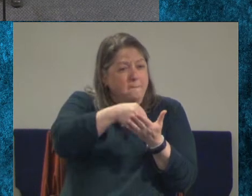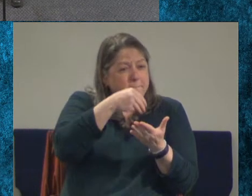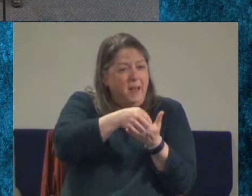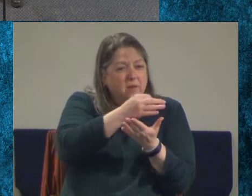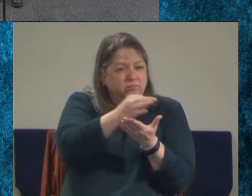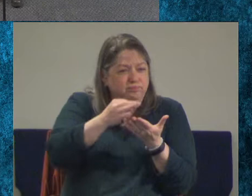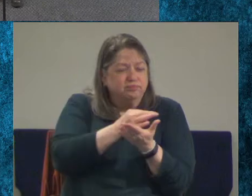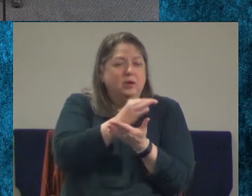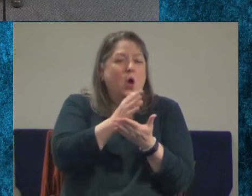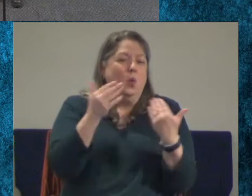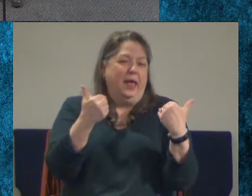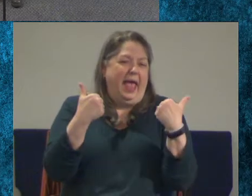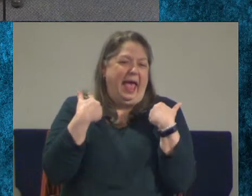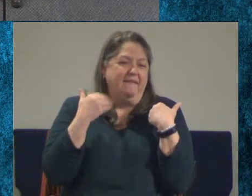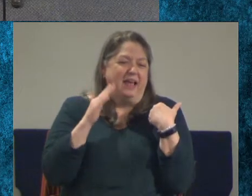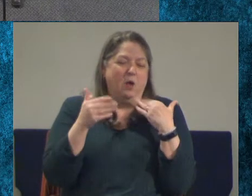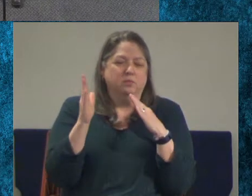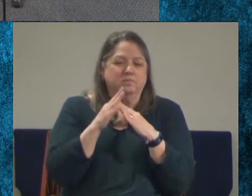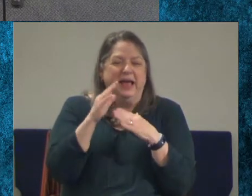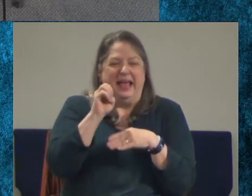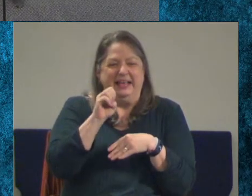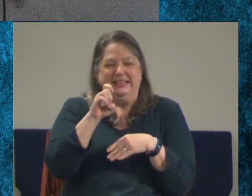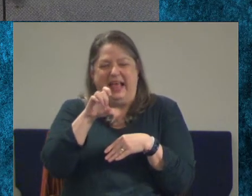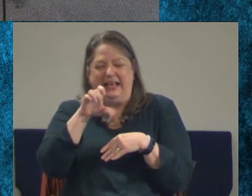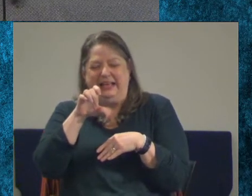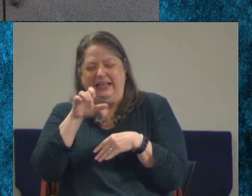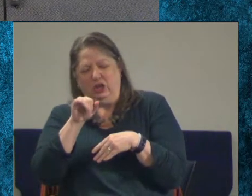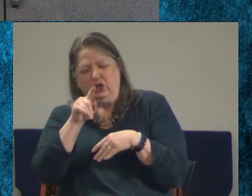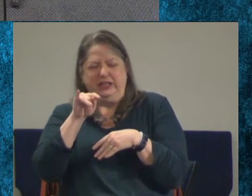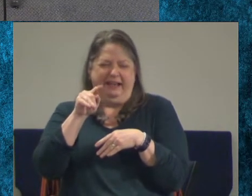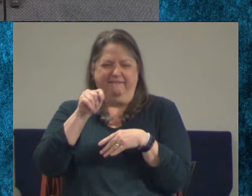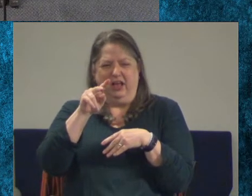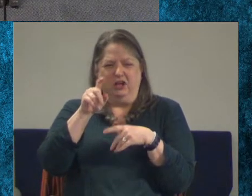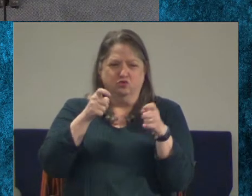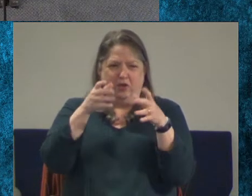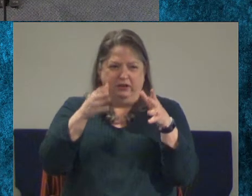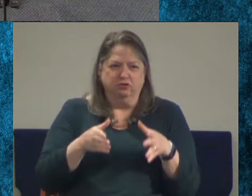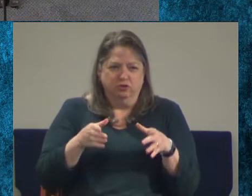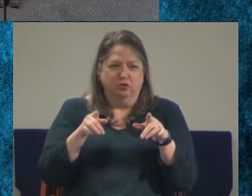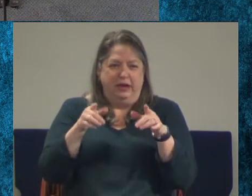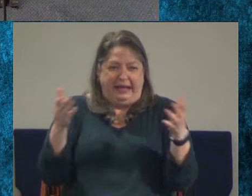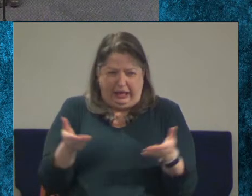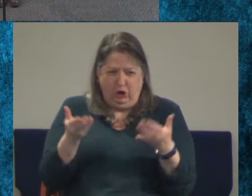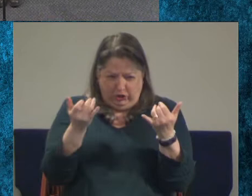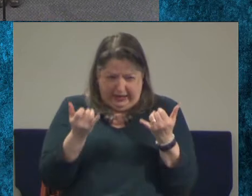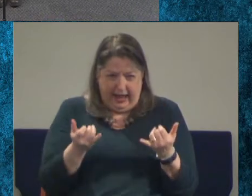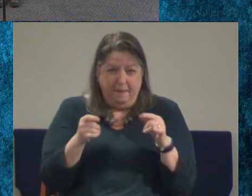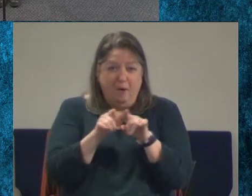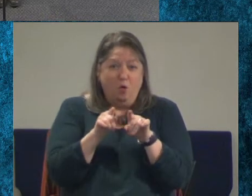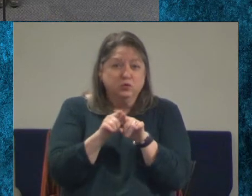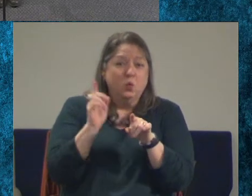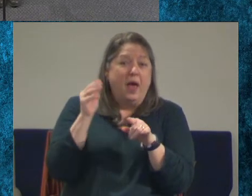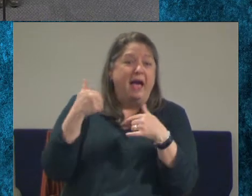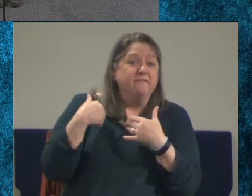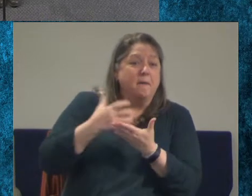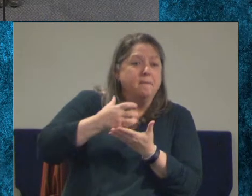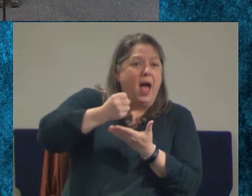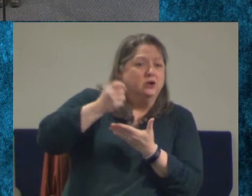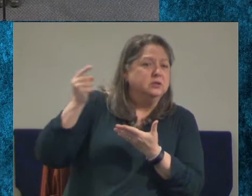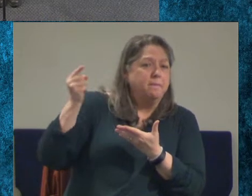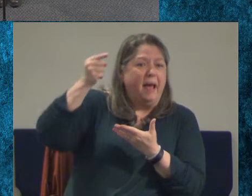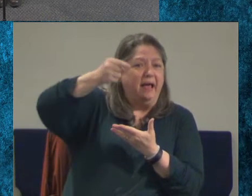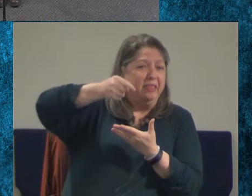executive director, will also is here to take care of that too. And then there's extras, so please take one with you.